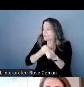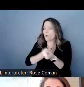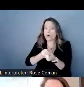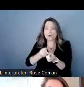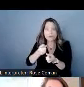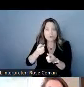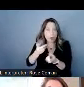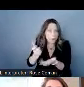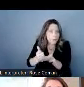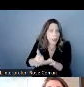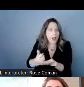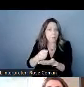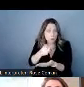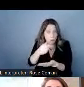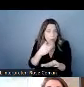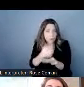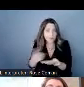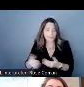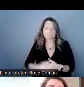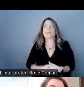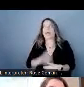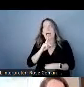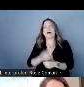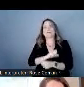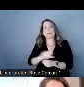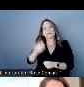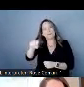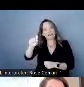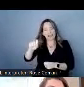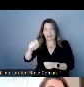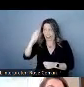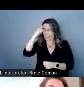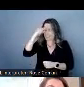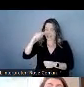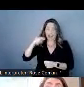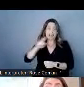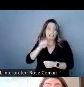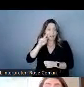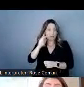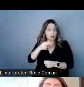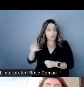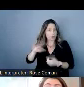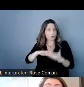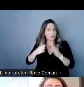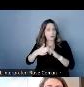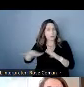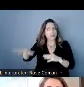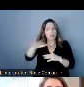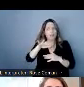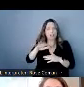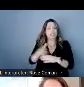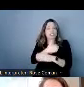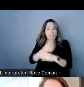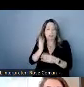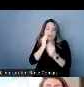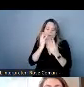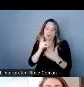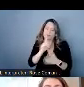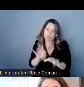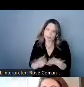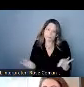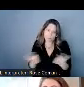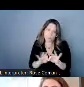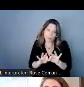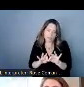can i do absolutely i think in this community especially information sharing is incredibly important and